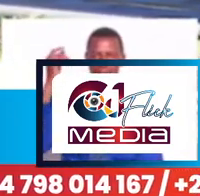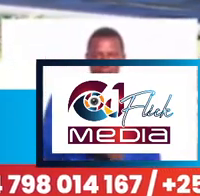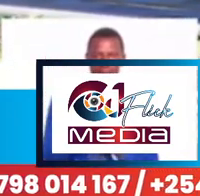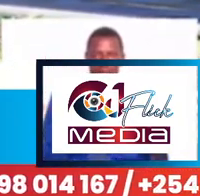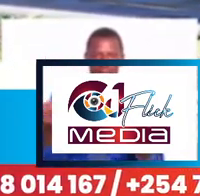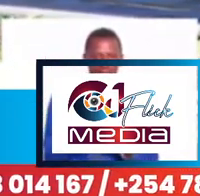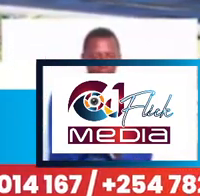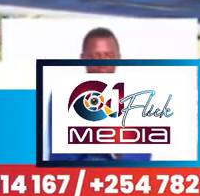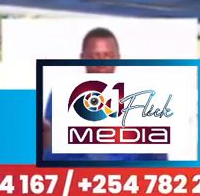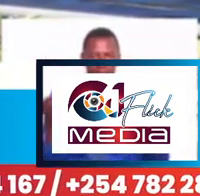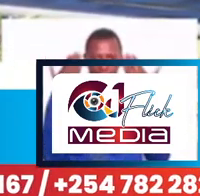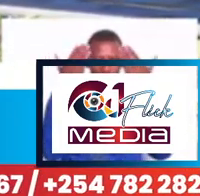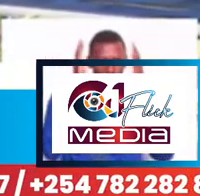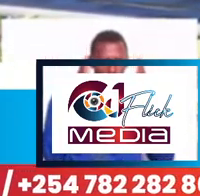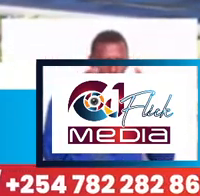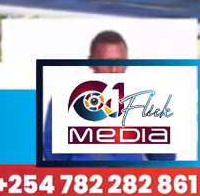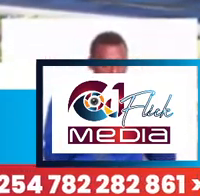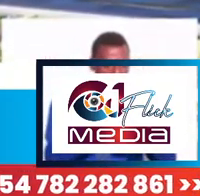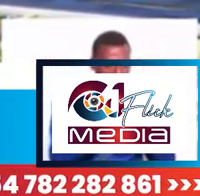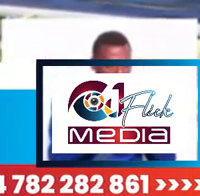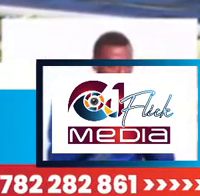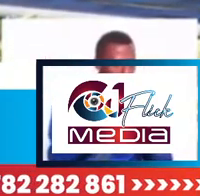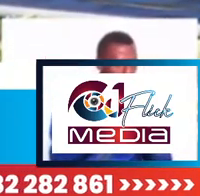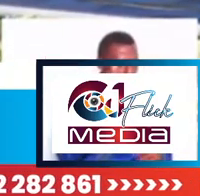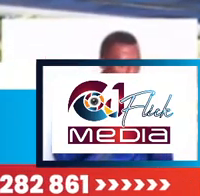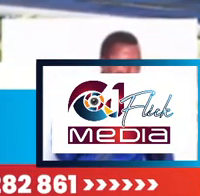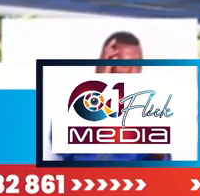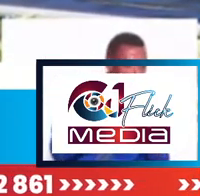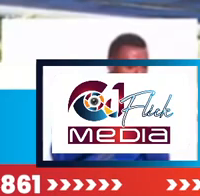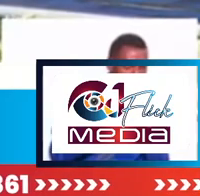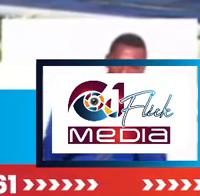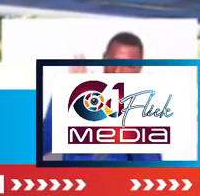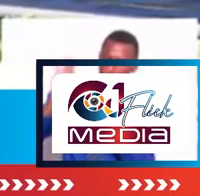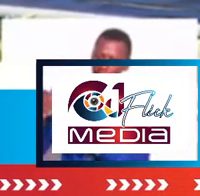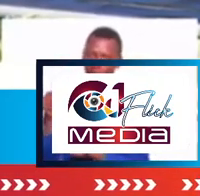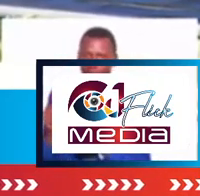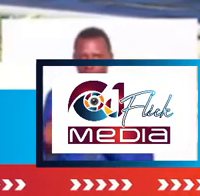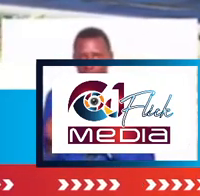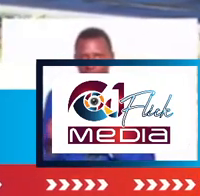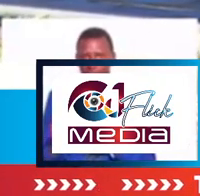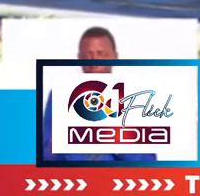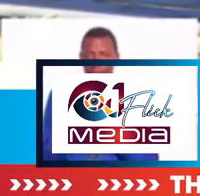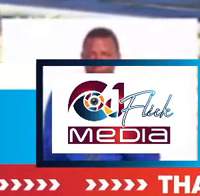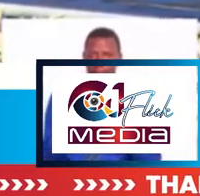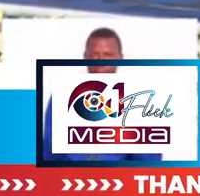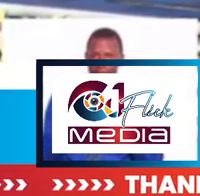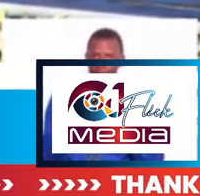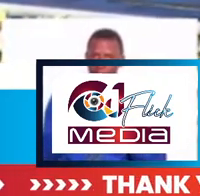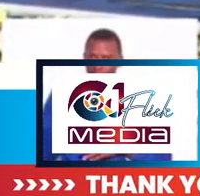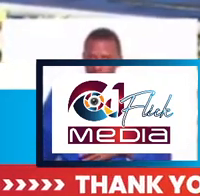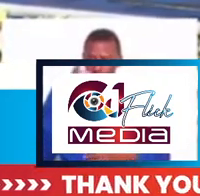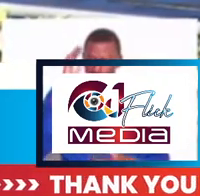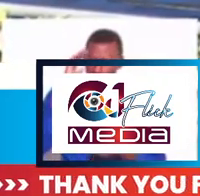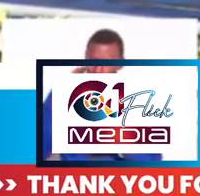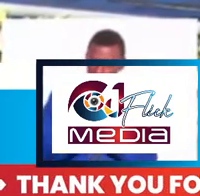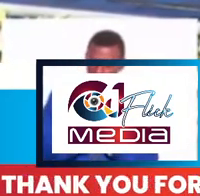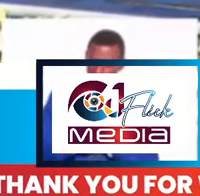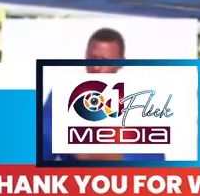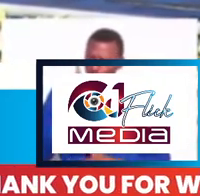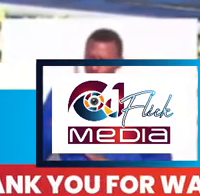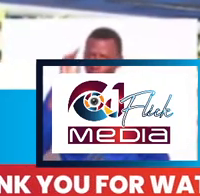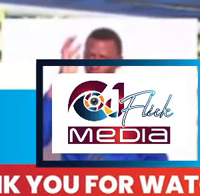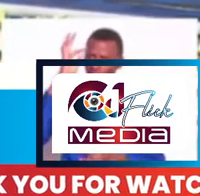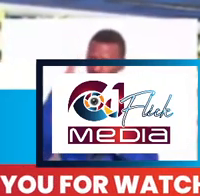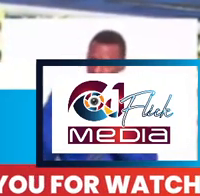know which one faith to follow. But if you are believing in one faith, it